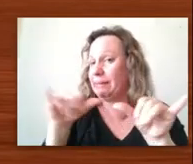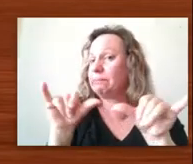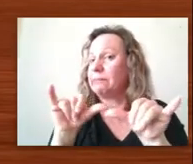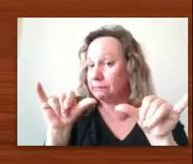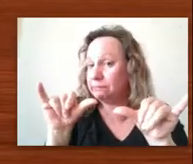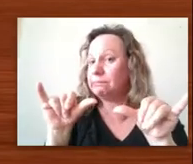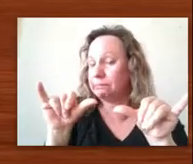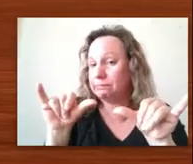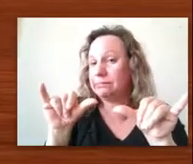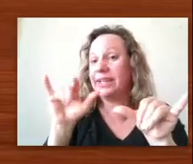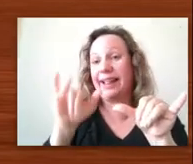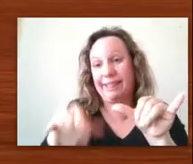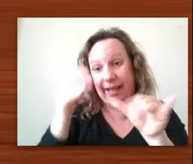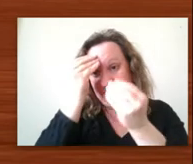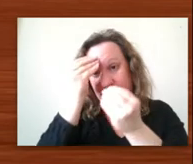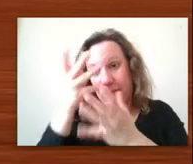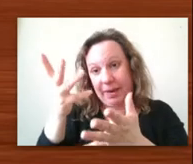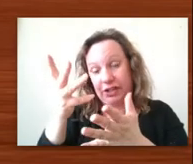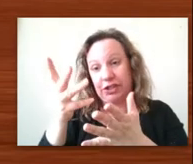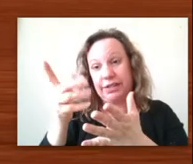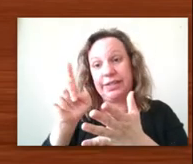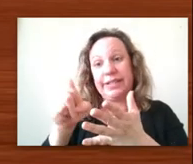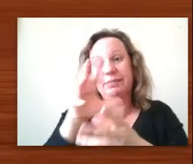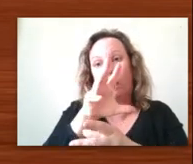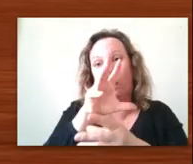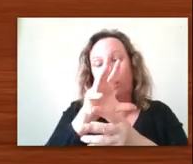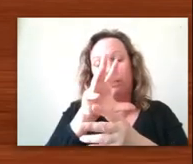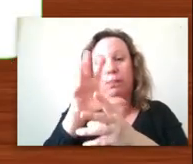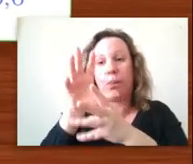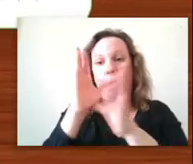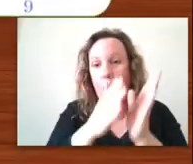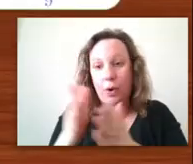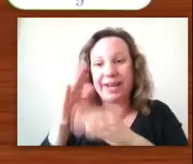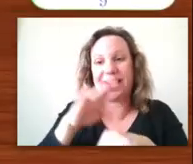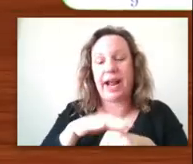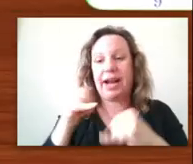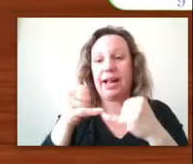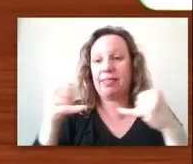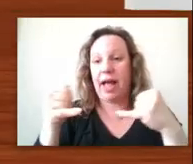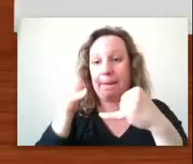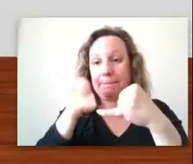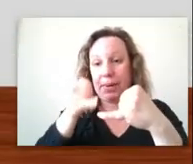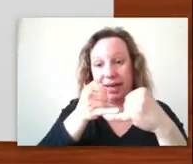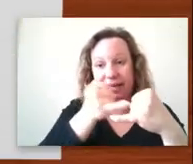We need to put this information into a line plot so we can see this more clearly.